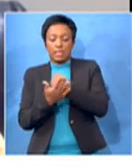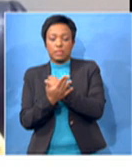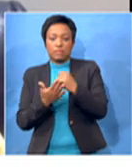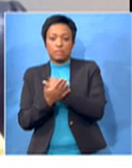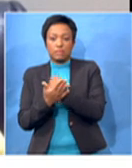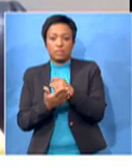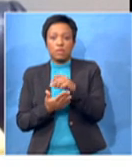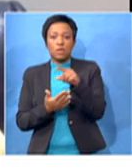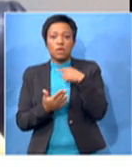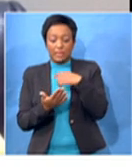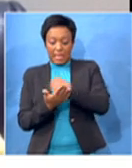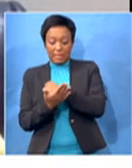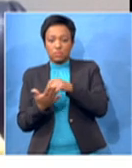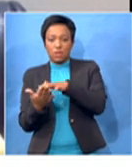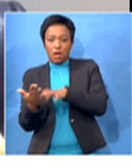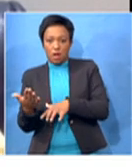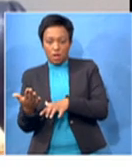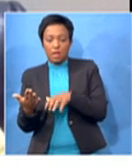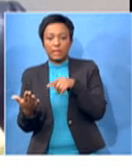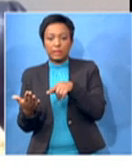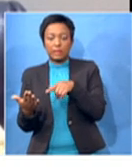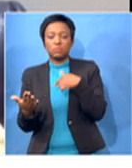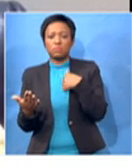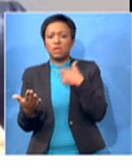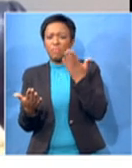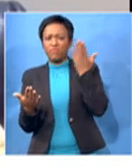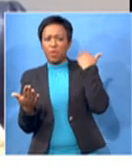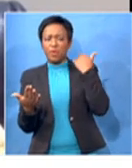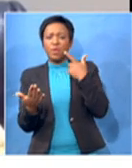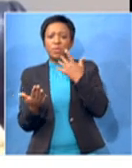register that we had was only applicable to